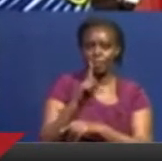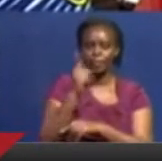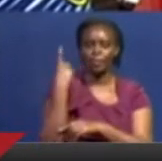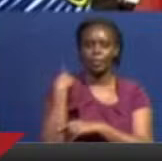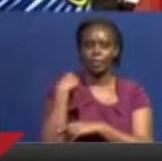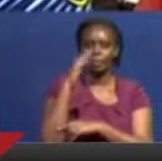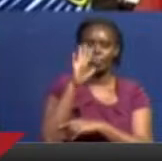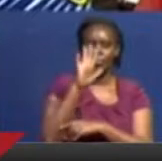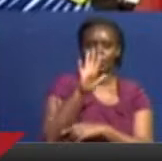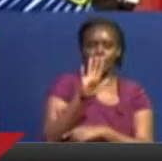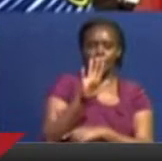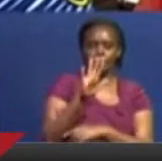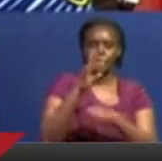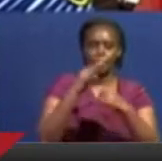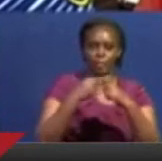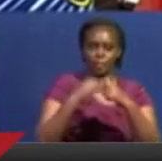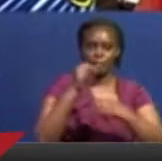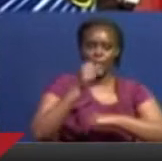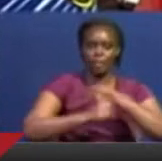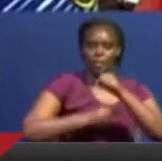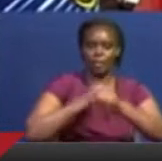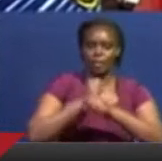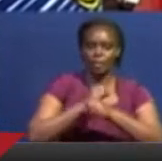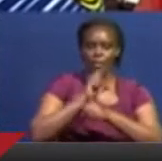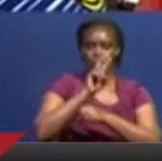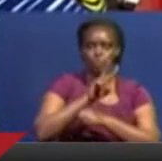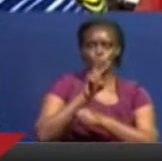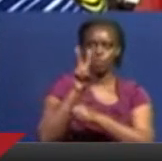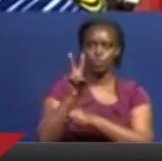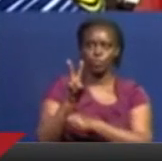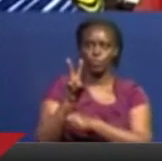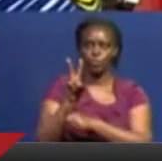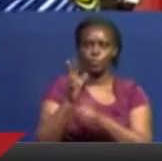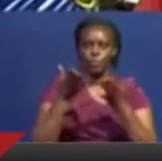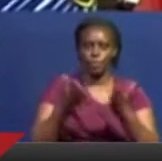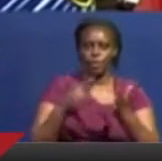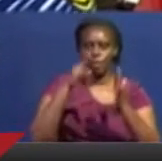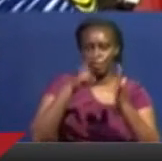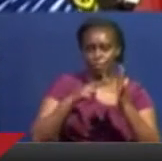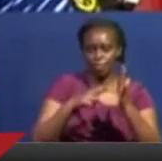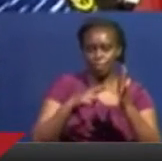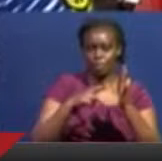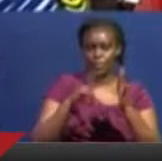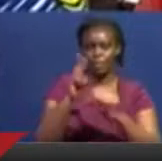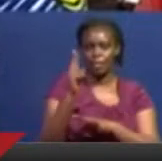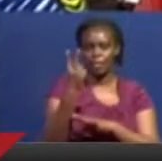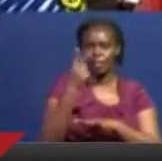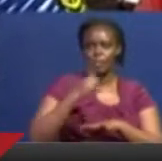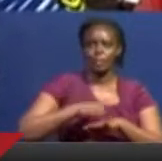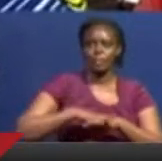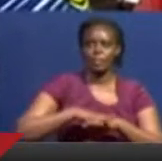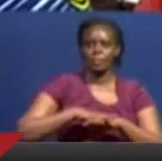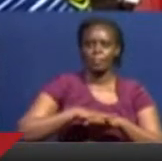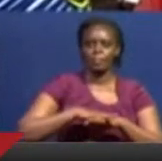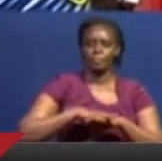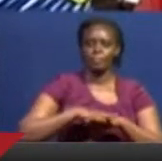number 58 of 2022 be read for the second time.